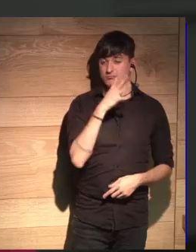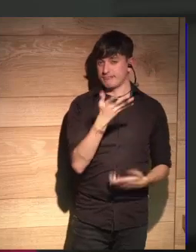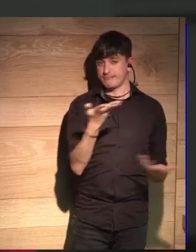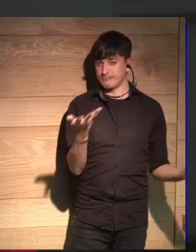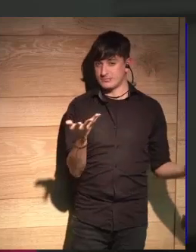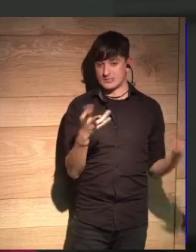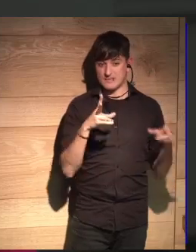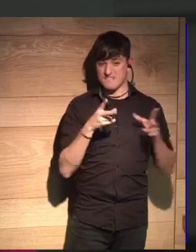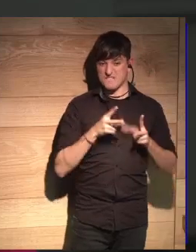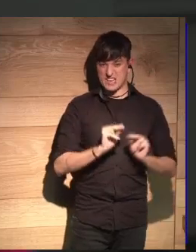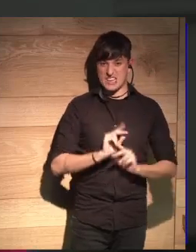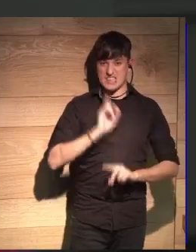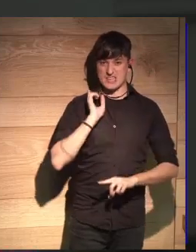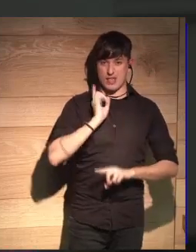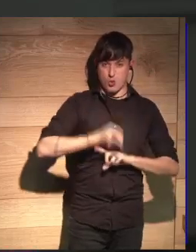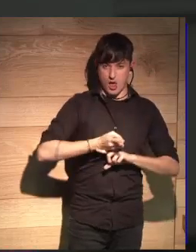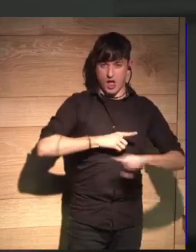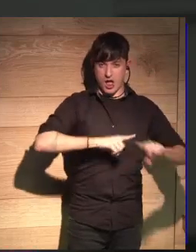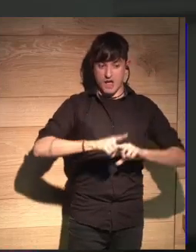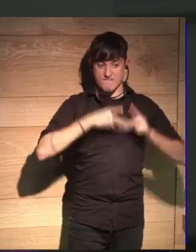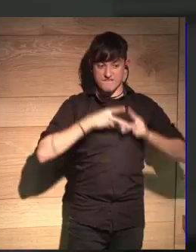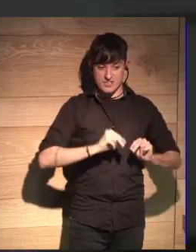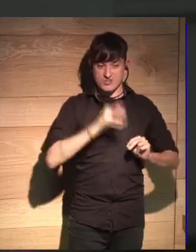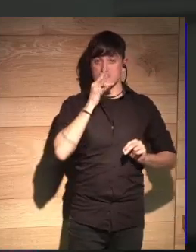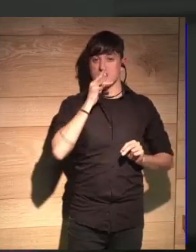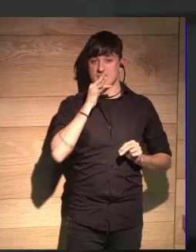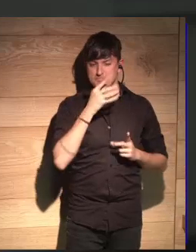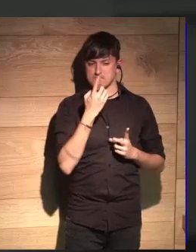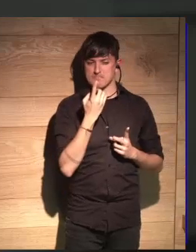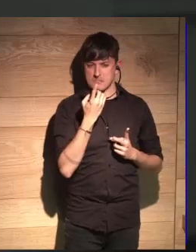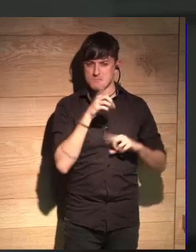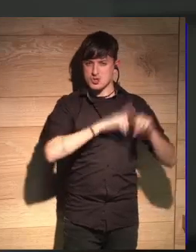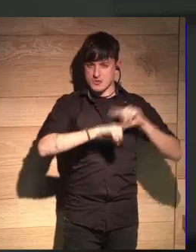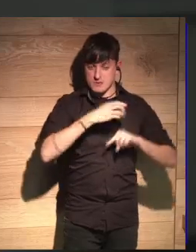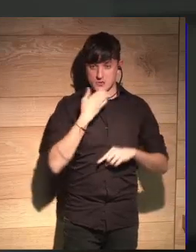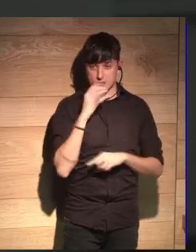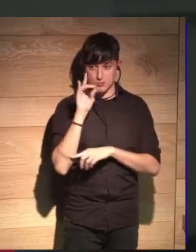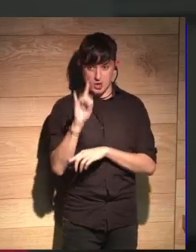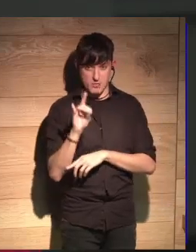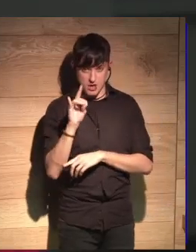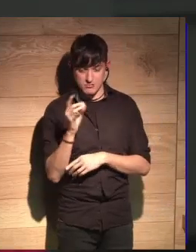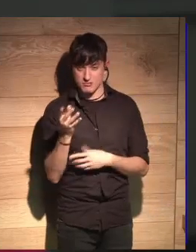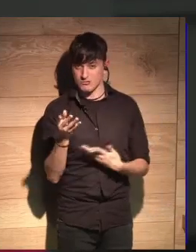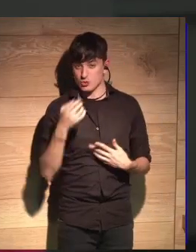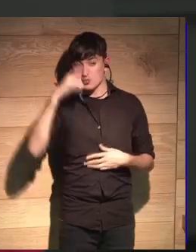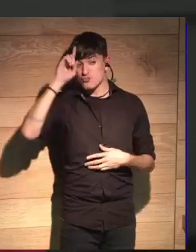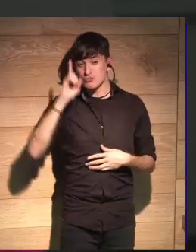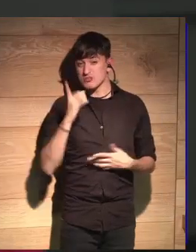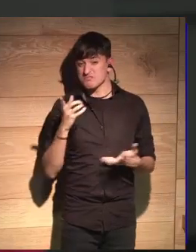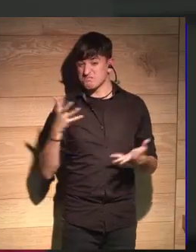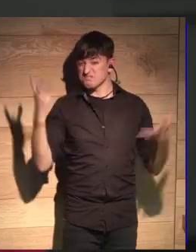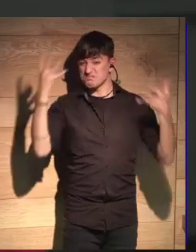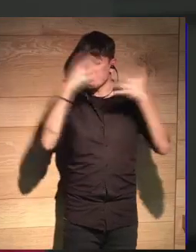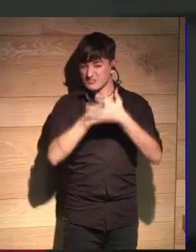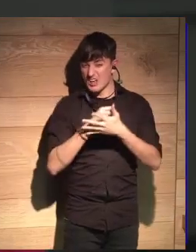are difficulties in Chile now. There are difficulties in Bolivia now. Does this mean a worldwide